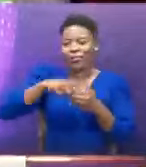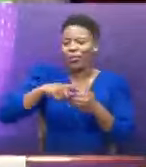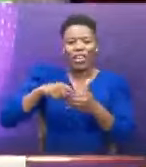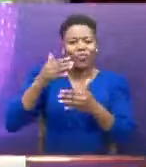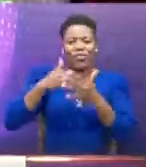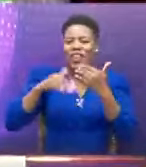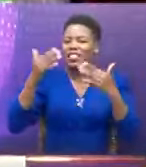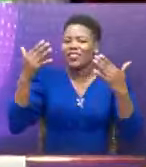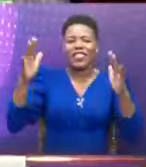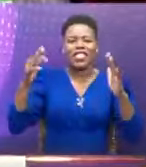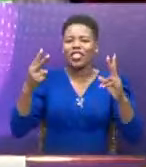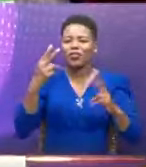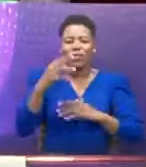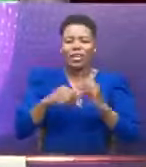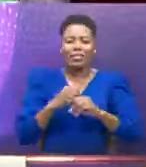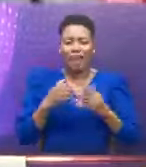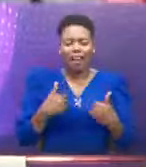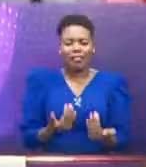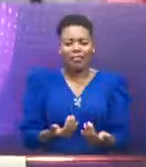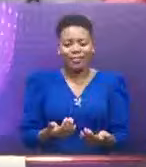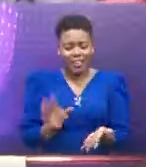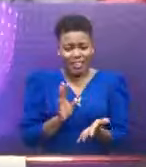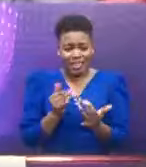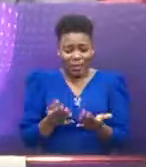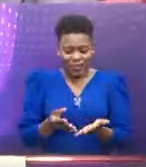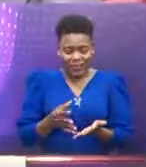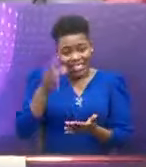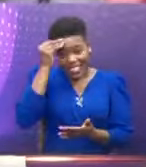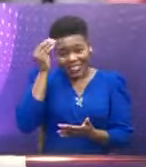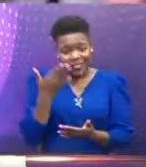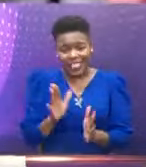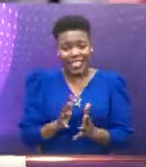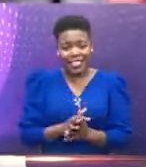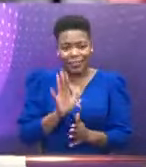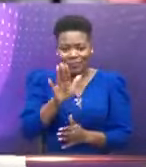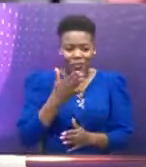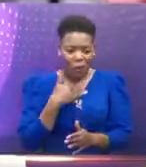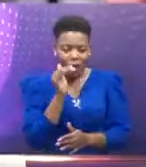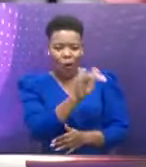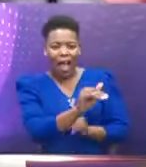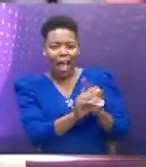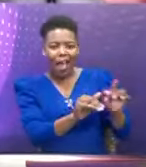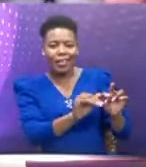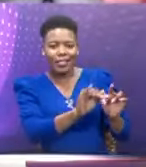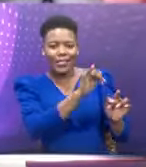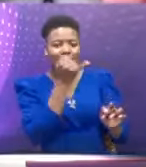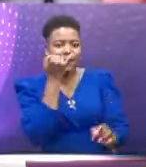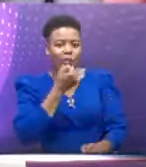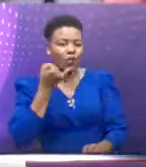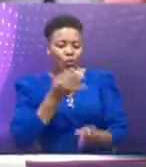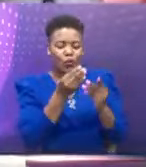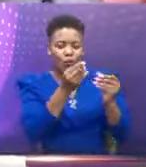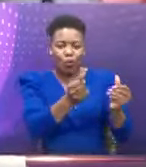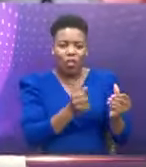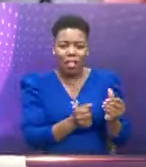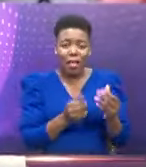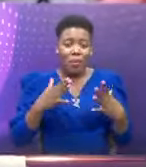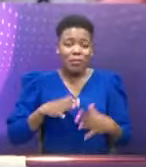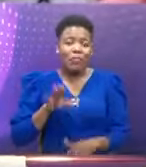ariyo, kendo medo jiwo sombe. We want to ask him to clear this matter because this